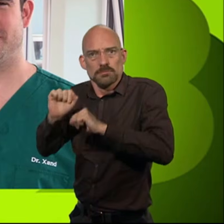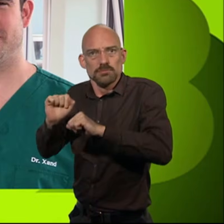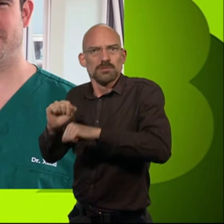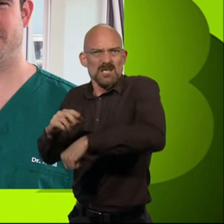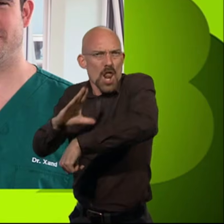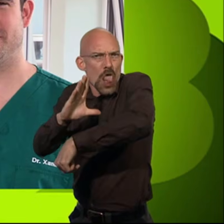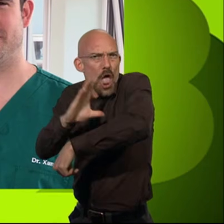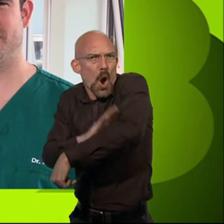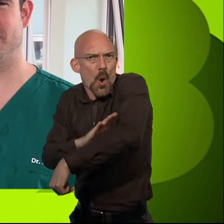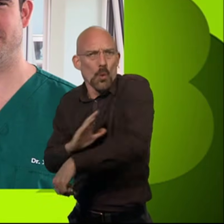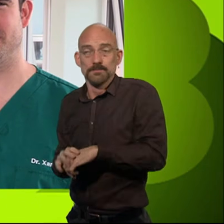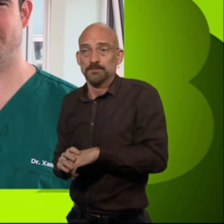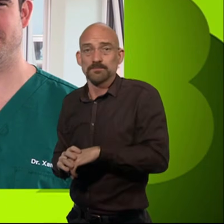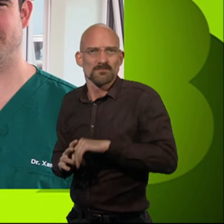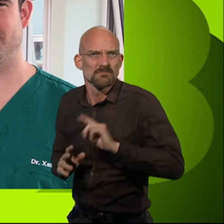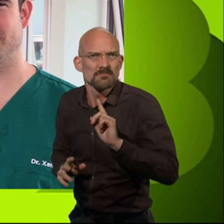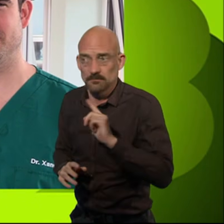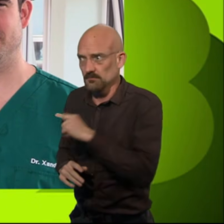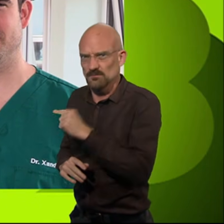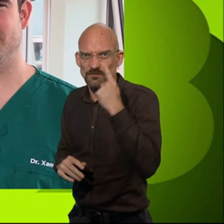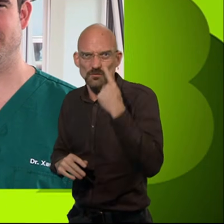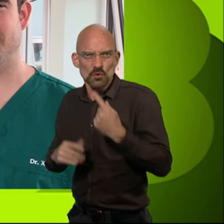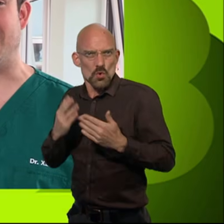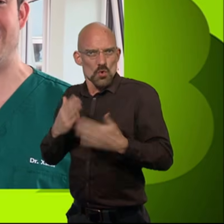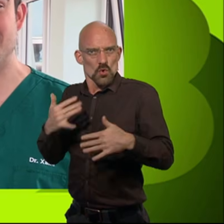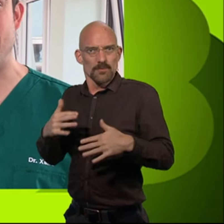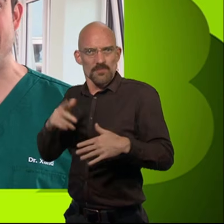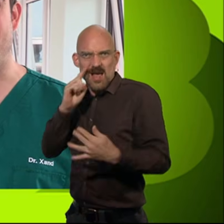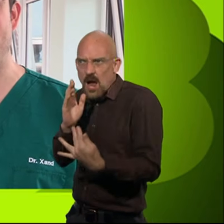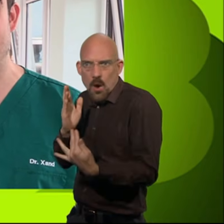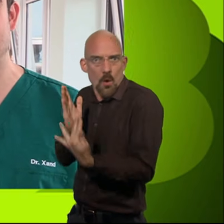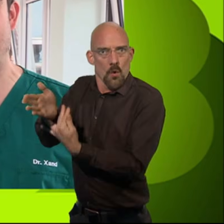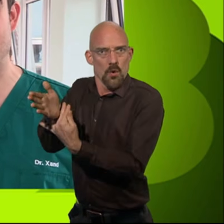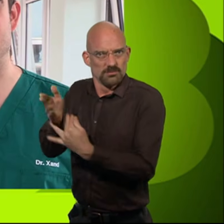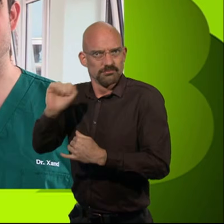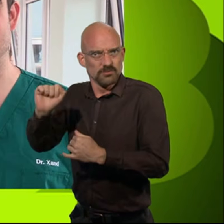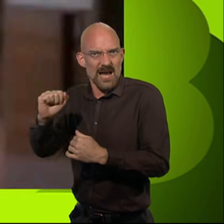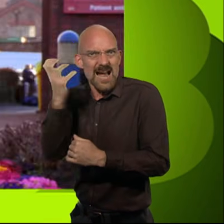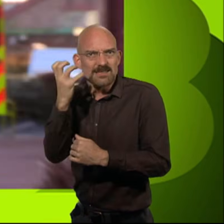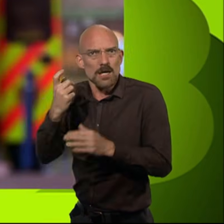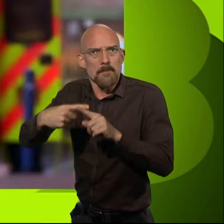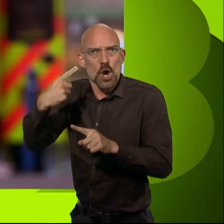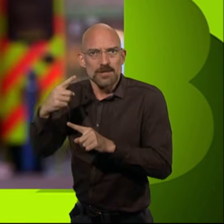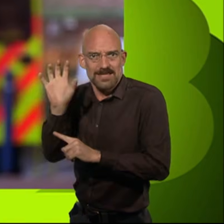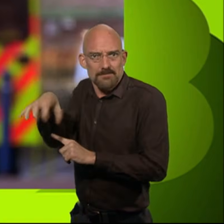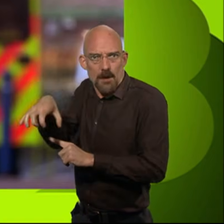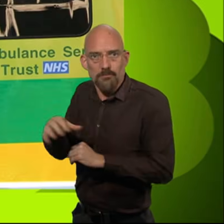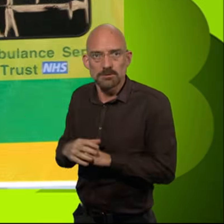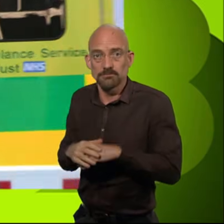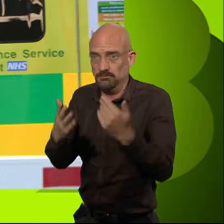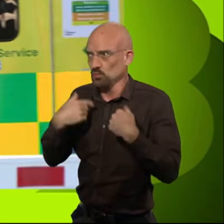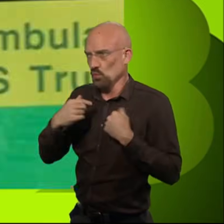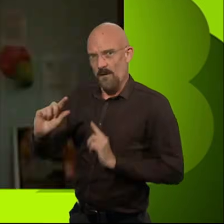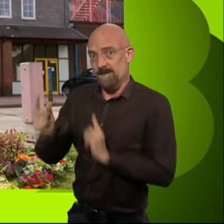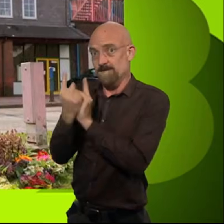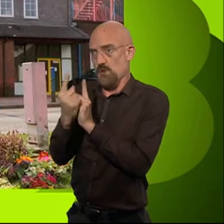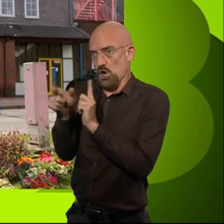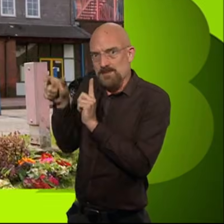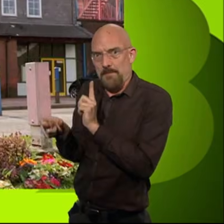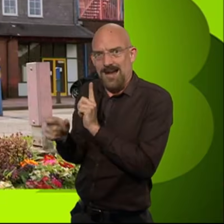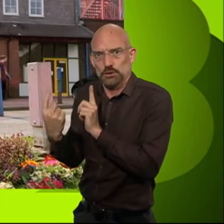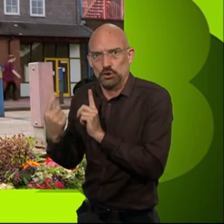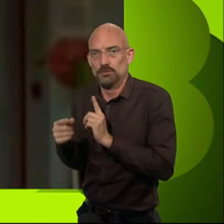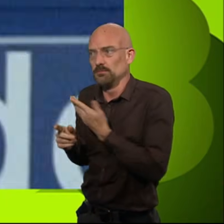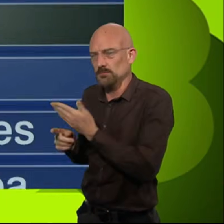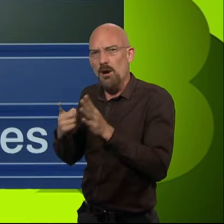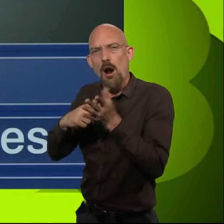We're giving you exclusive access to an accident and emergency department. Let's meet our first patient. At Alderhay Hospital in